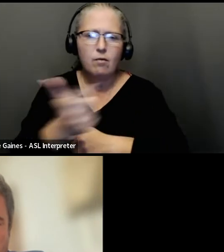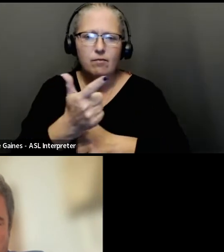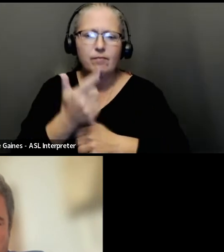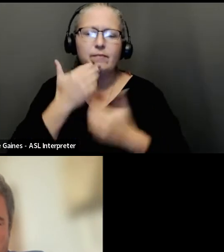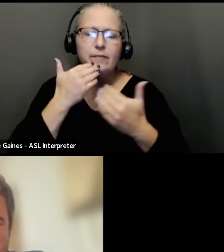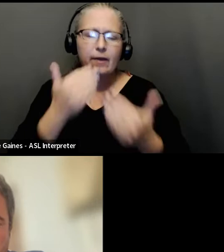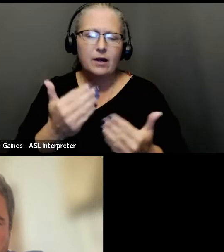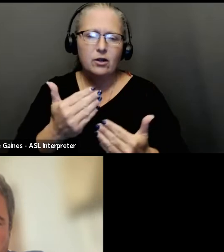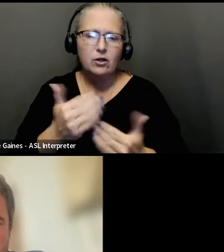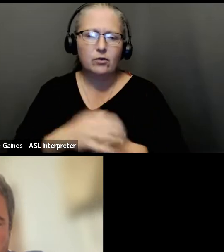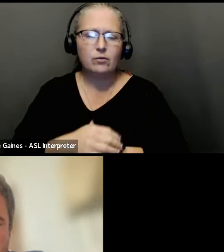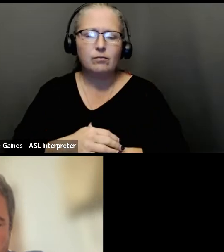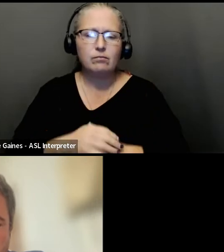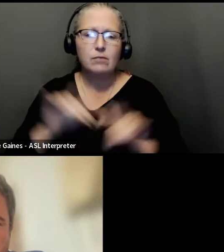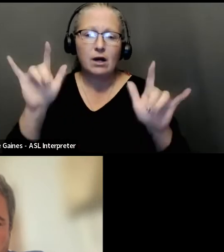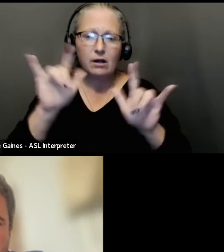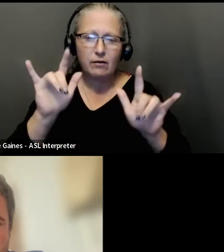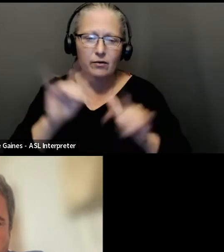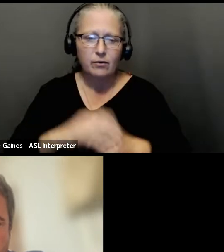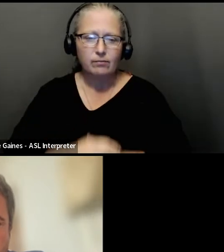Thank you. Love you.